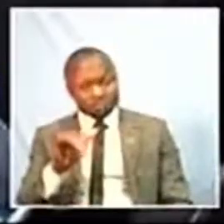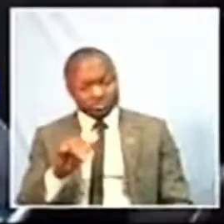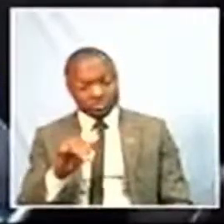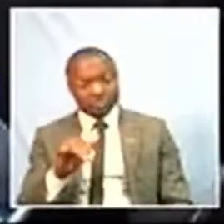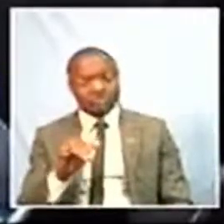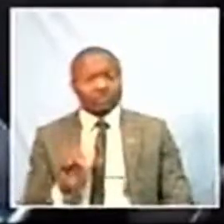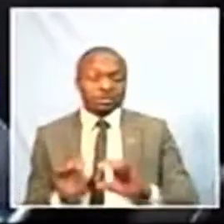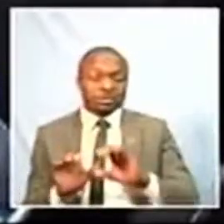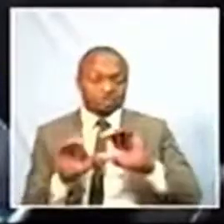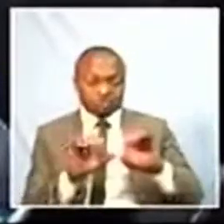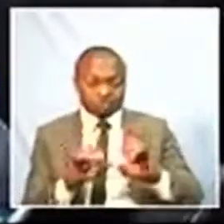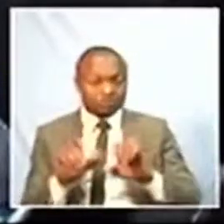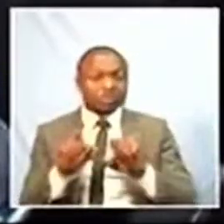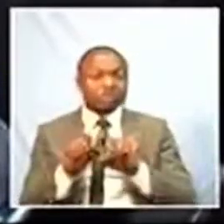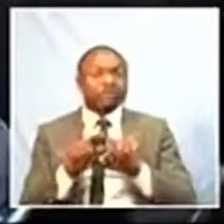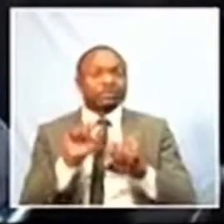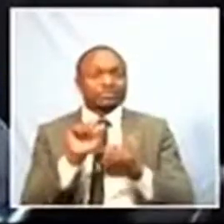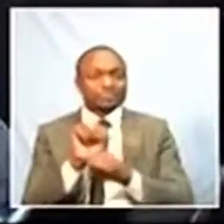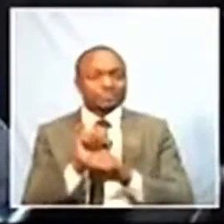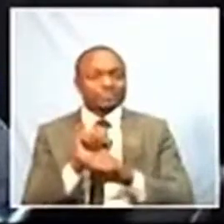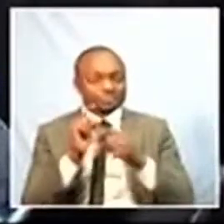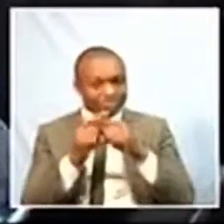same function, but then